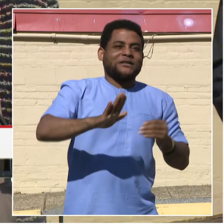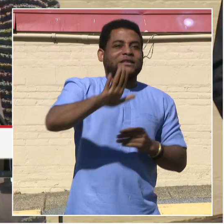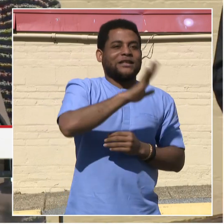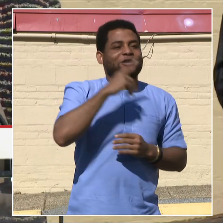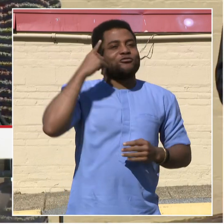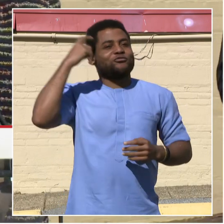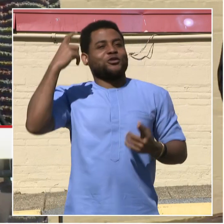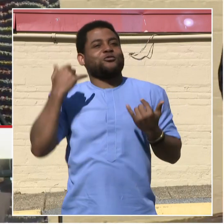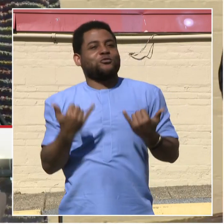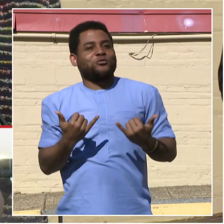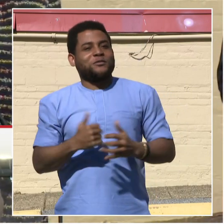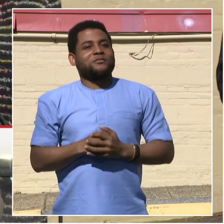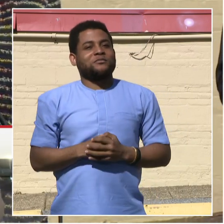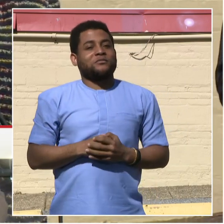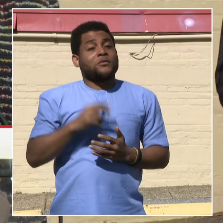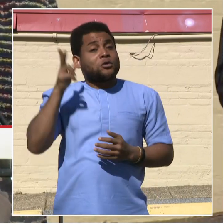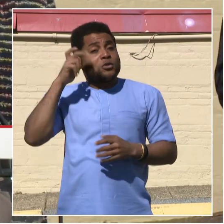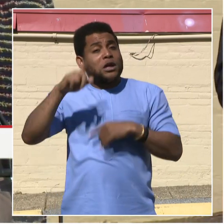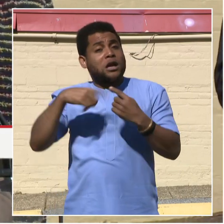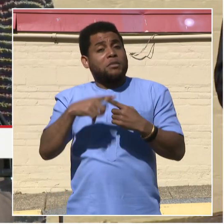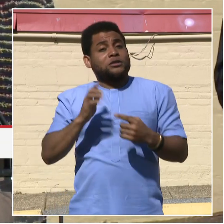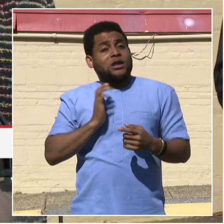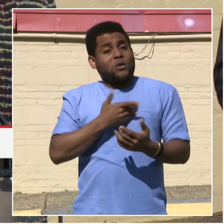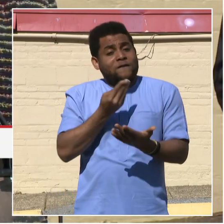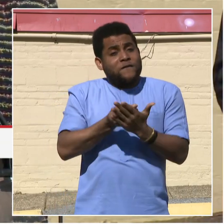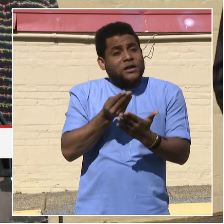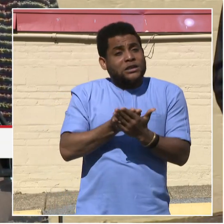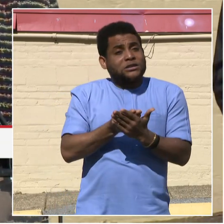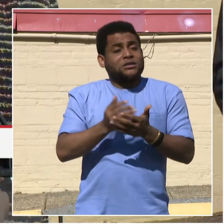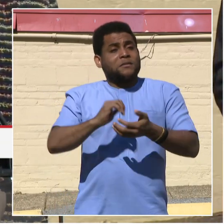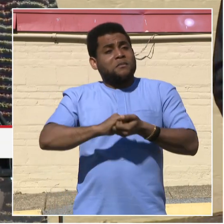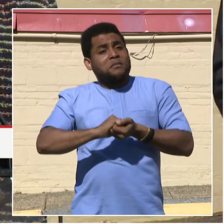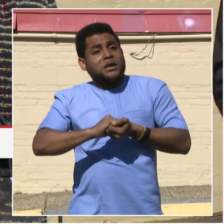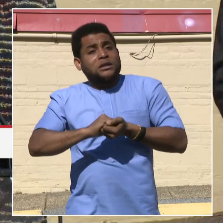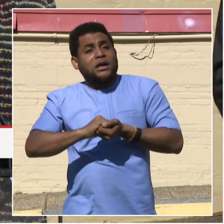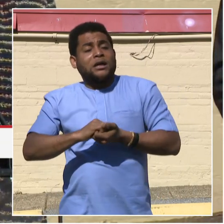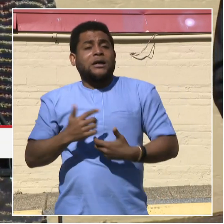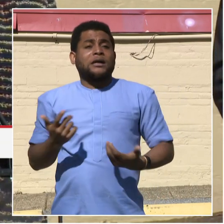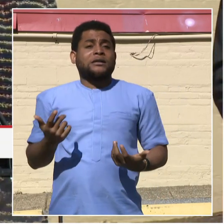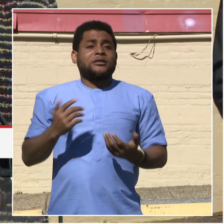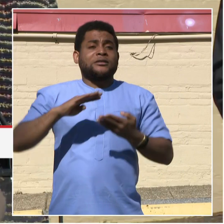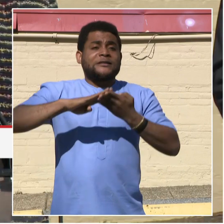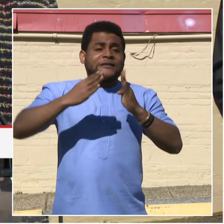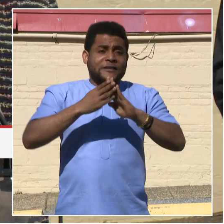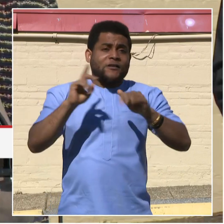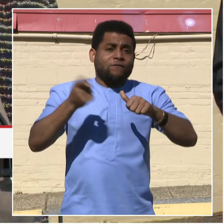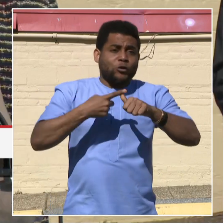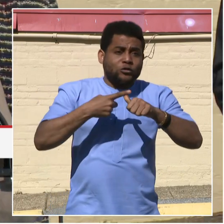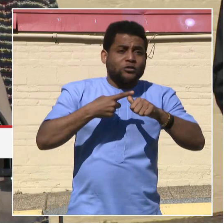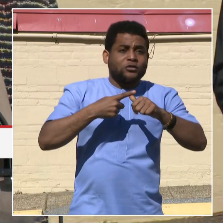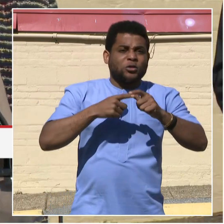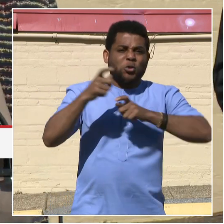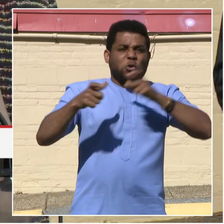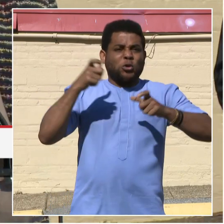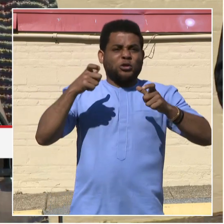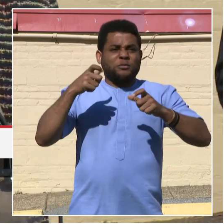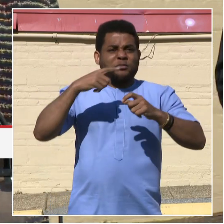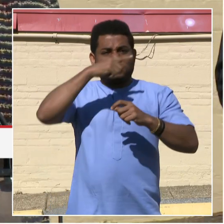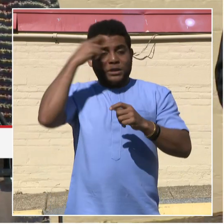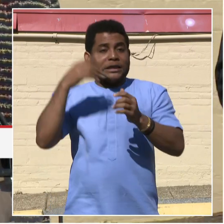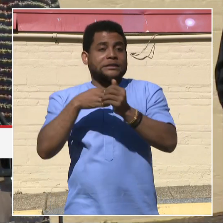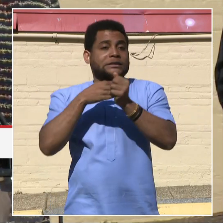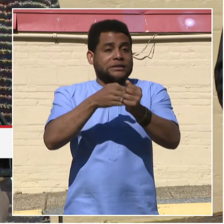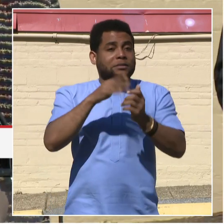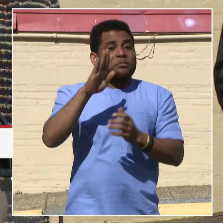our financial partner, City First, the largest Black-led bank in the country. And I want to recognize Sonia Wells,